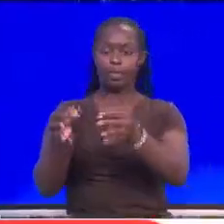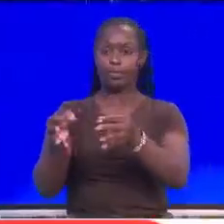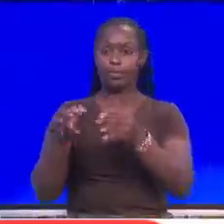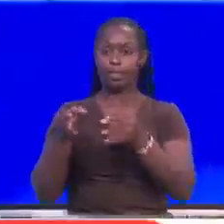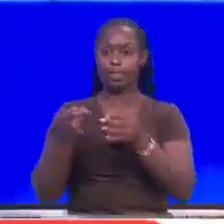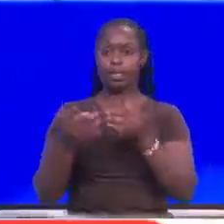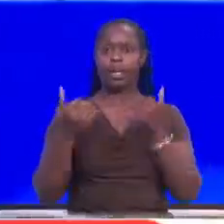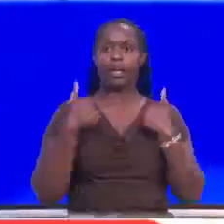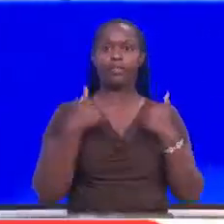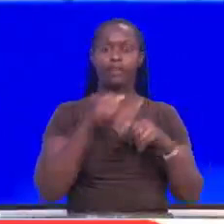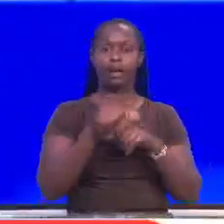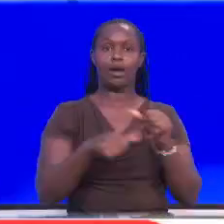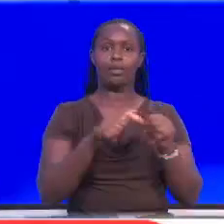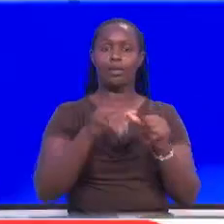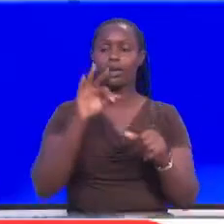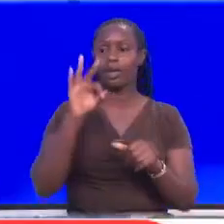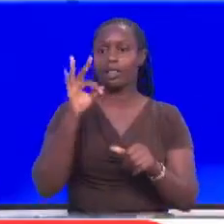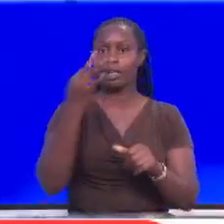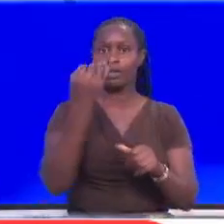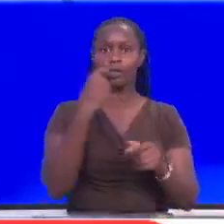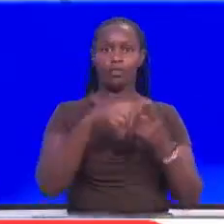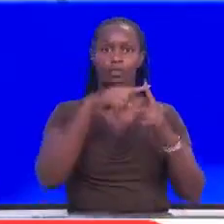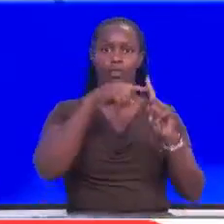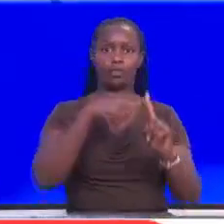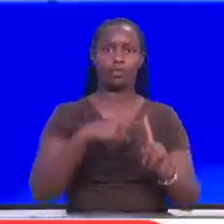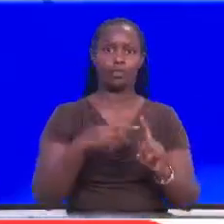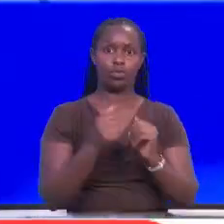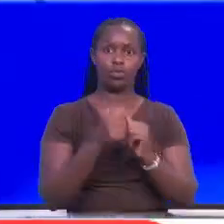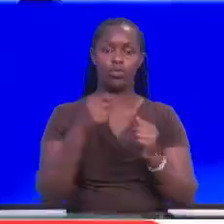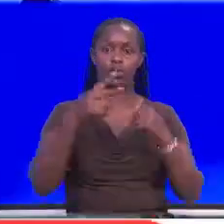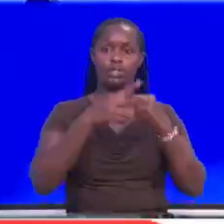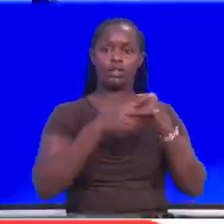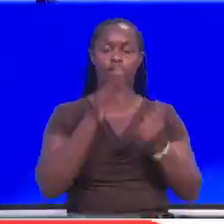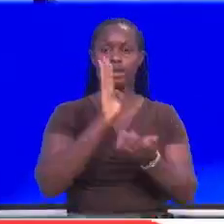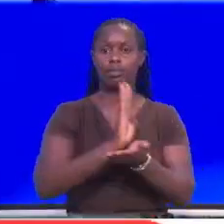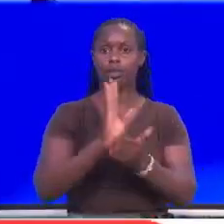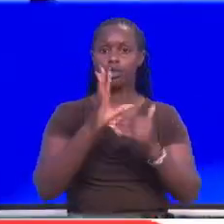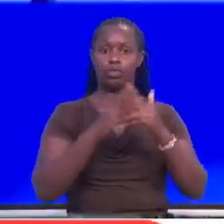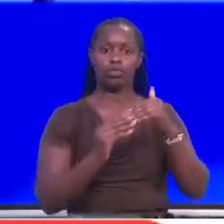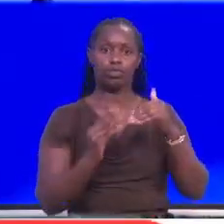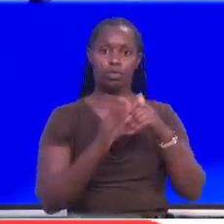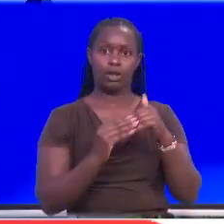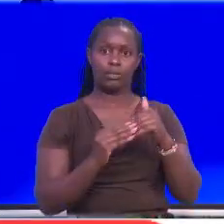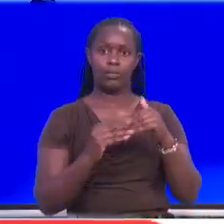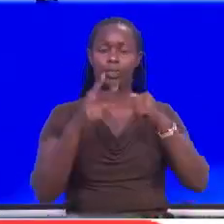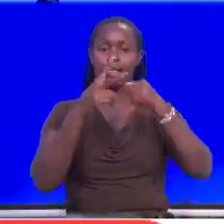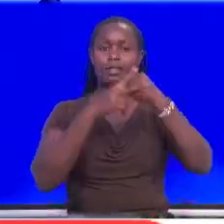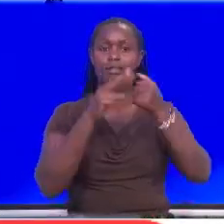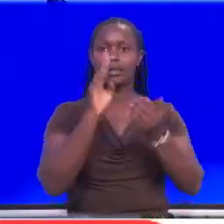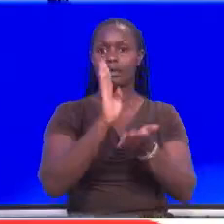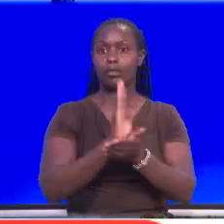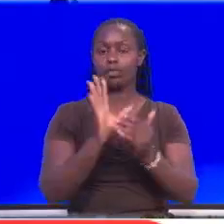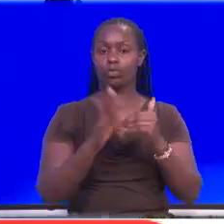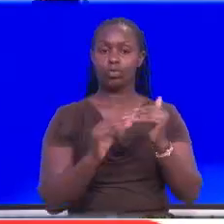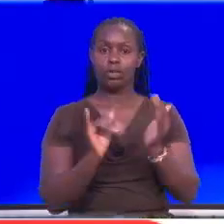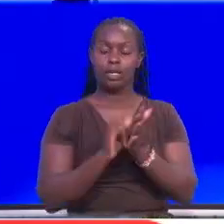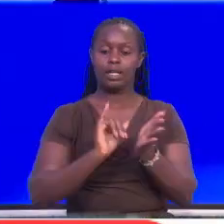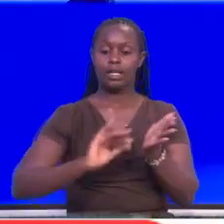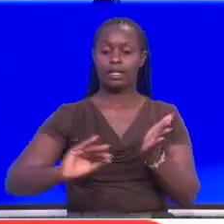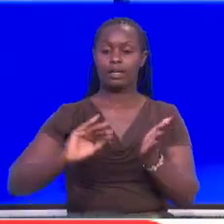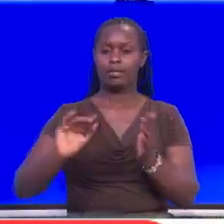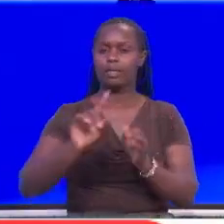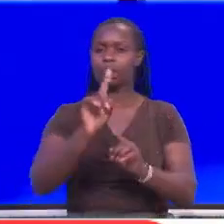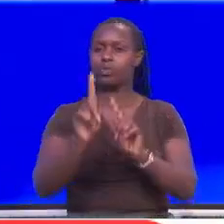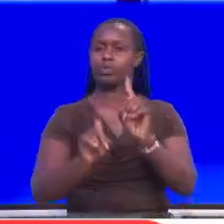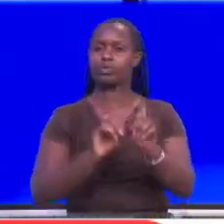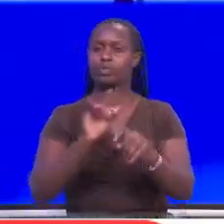bagging almost a third of the total sum with a whopping $7 billion. $7 billion that still remains